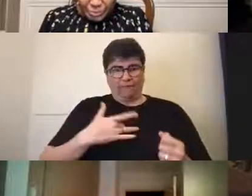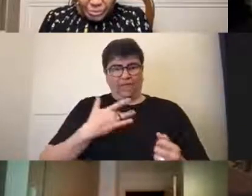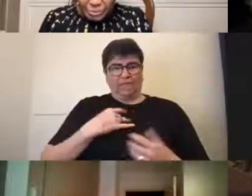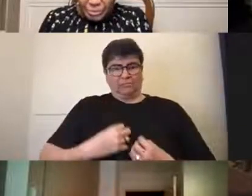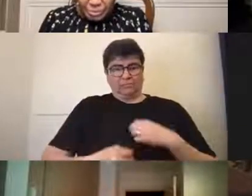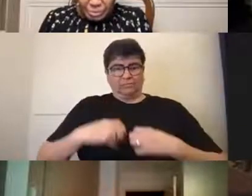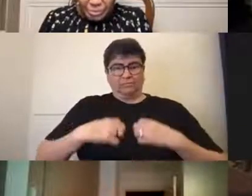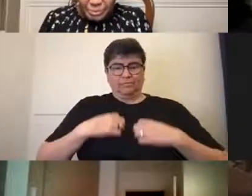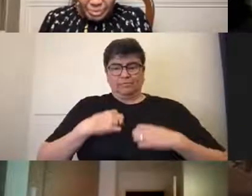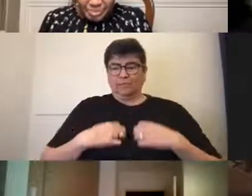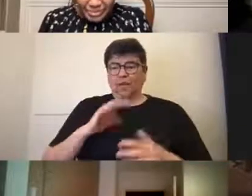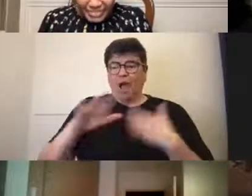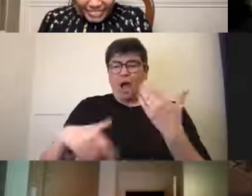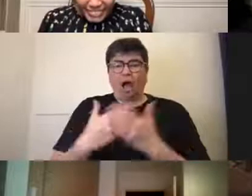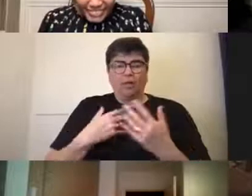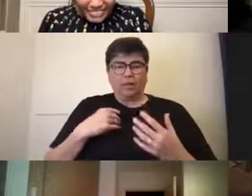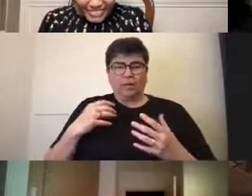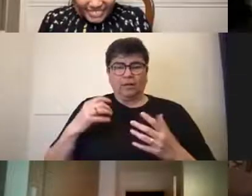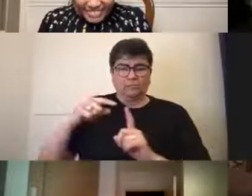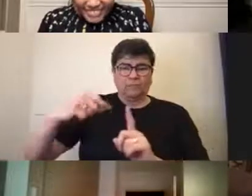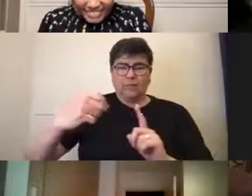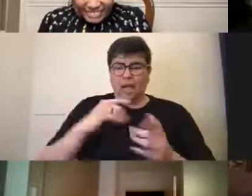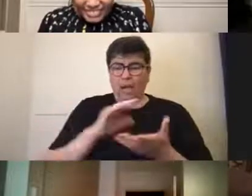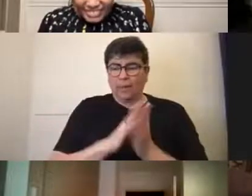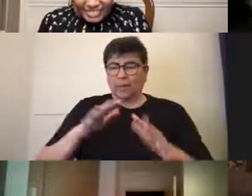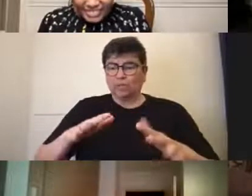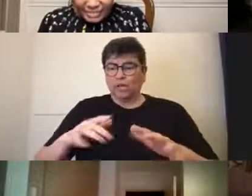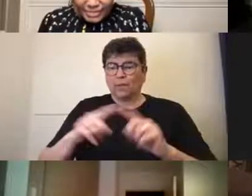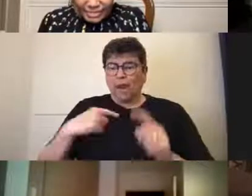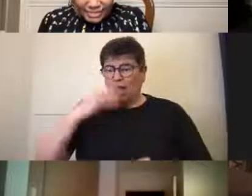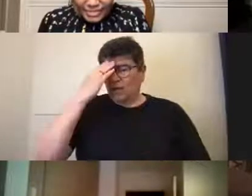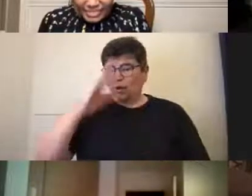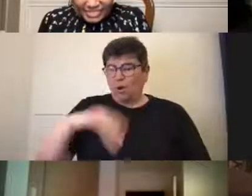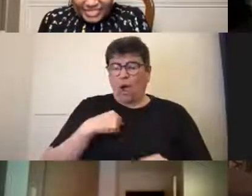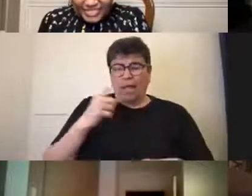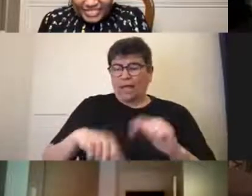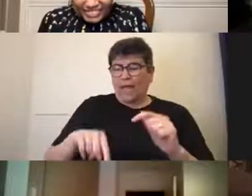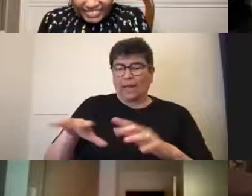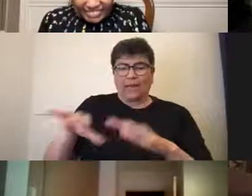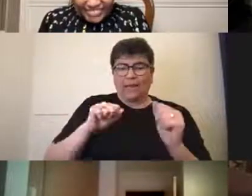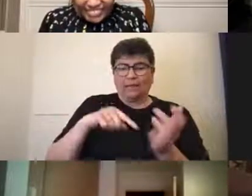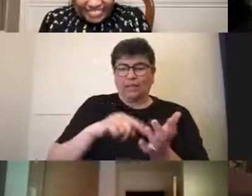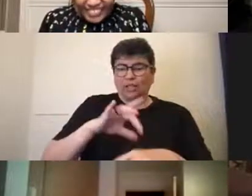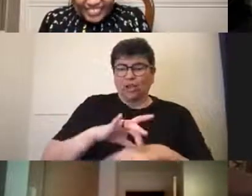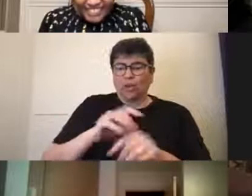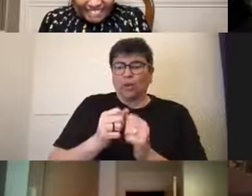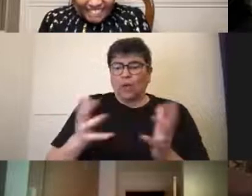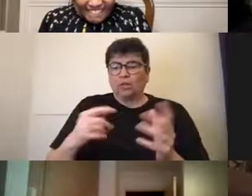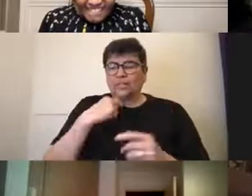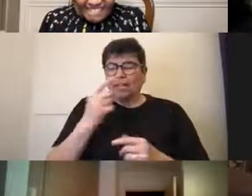It right. brings up all the adrenaline and I get shaky, but I know I can't leave this earth without telling that story. Yeah.